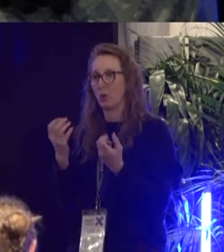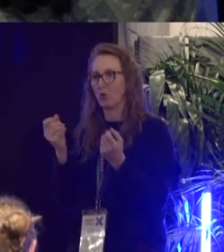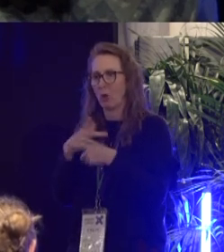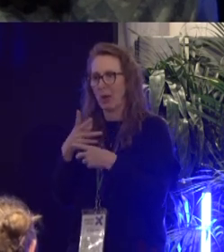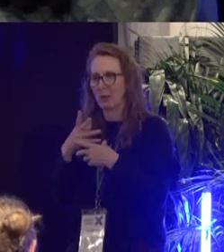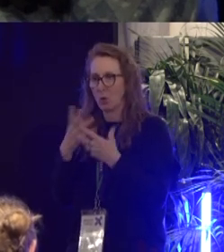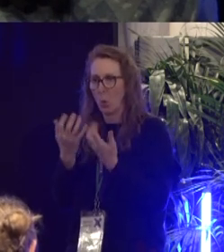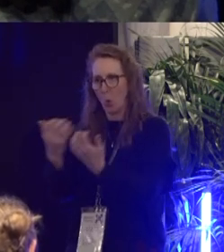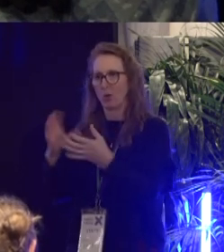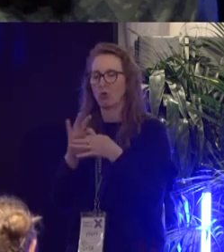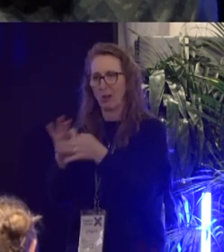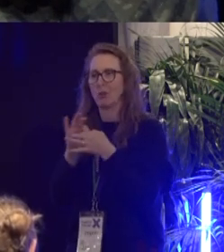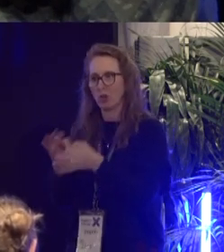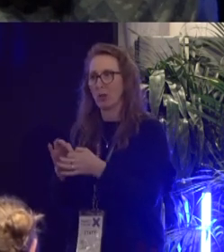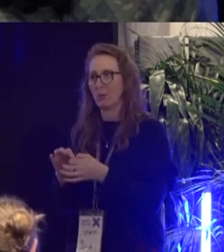relationship,